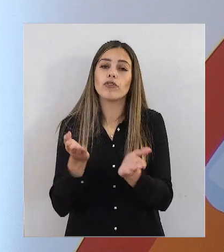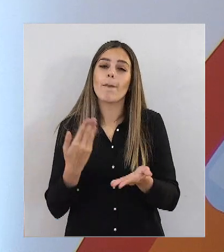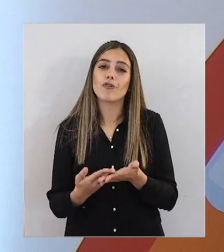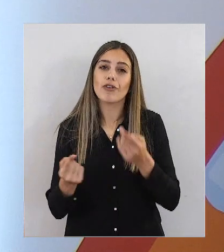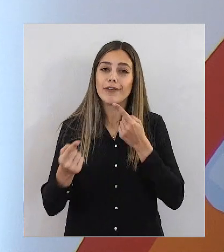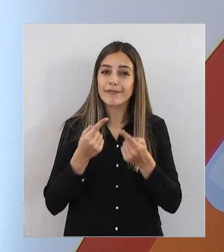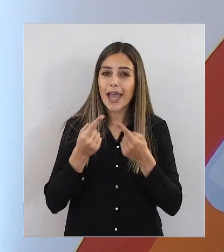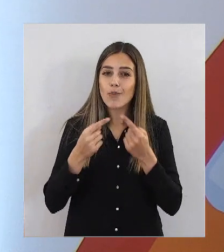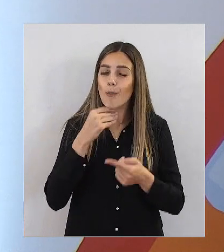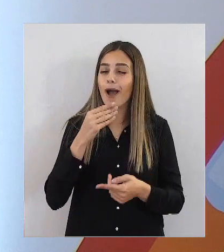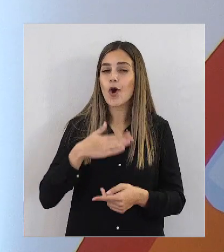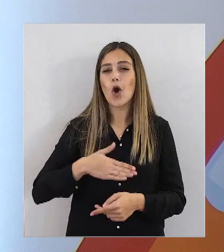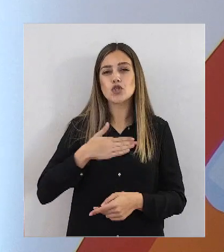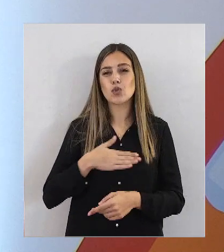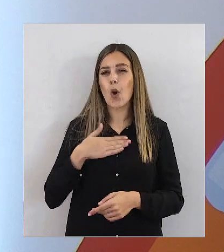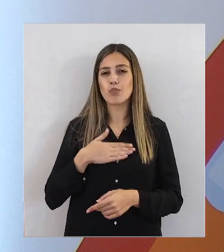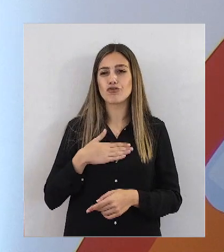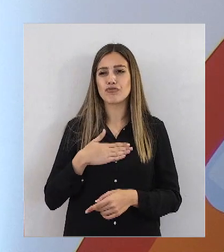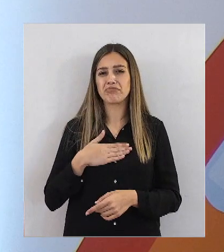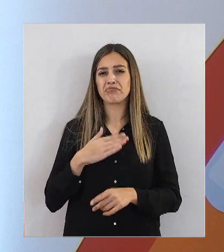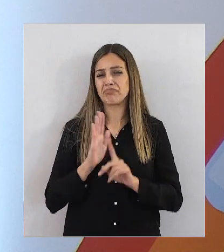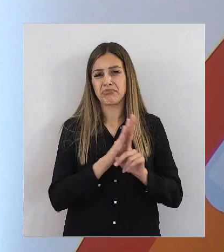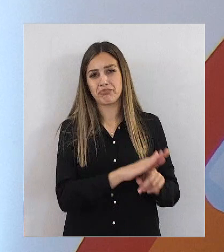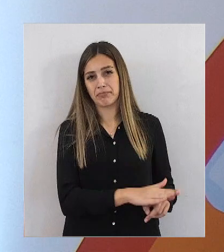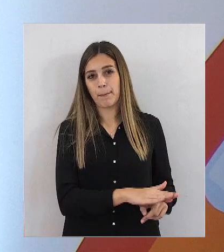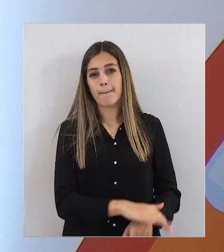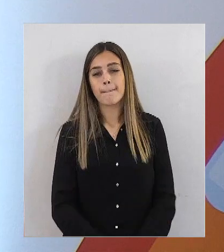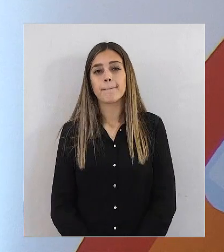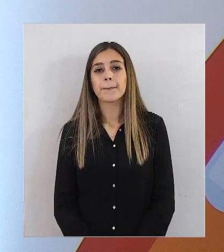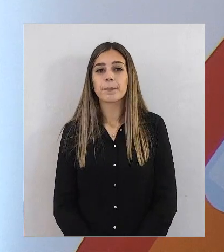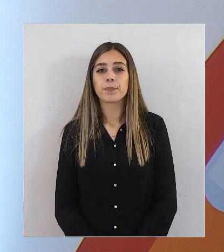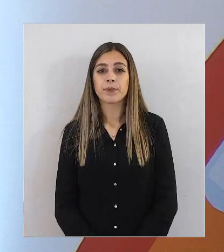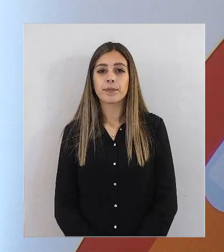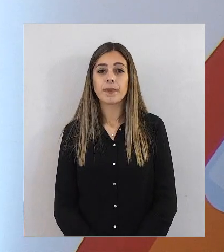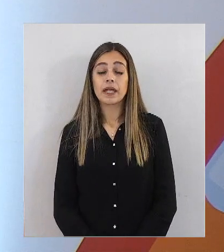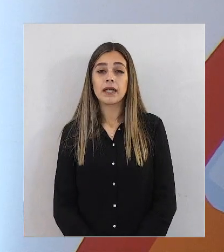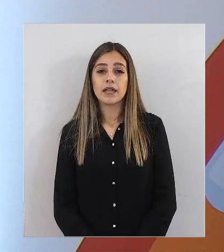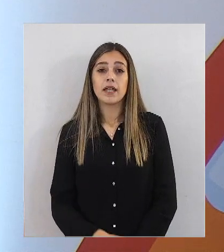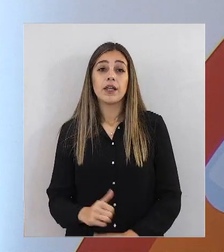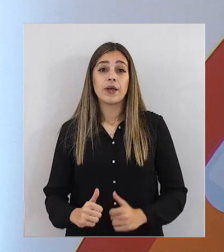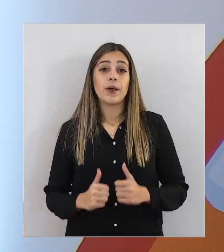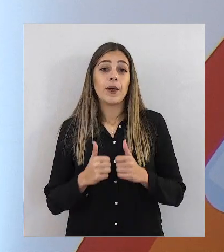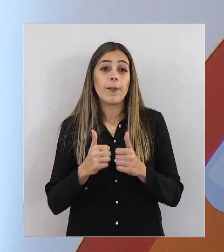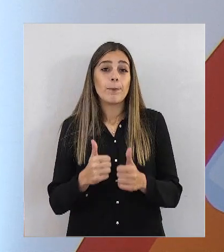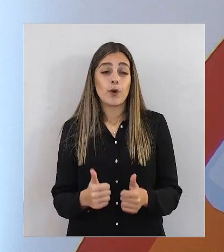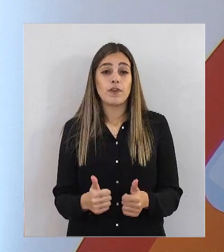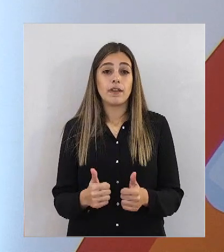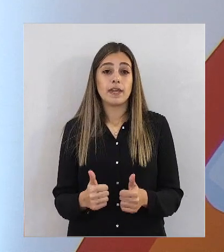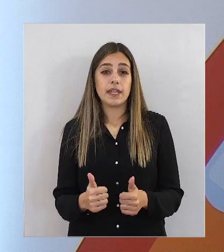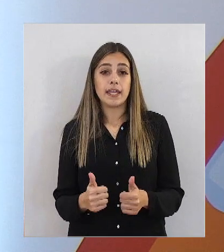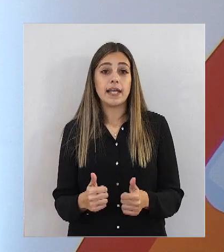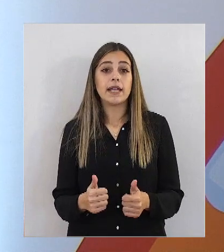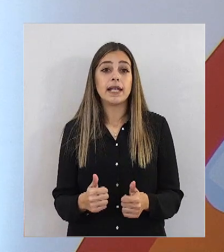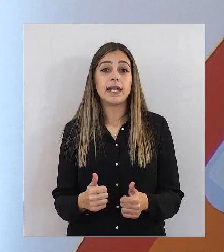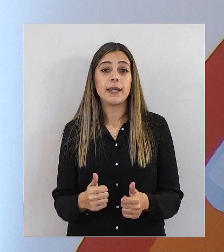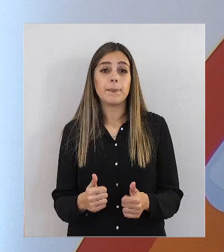they are going to say is wrong or right, to be listened to without making the effort to use the correct words, to verbalize